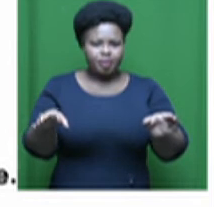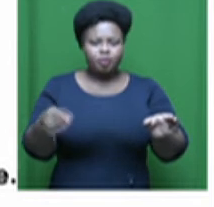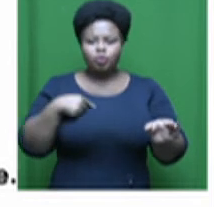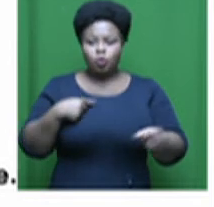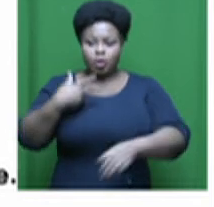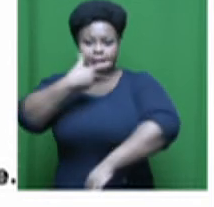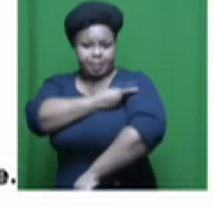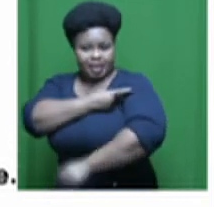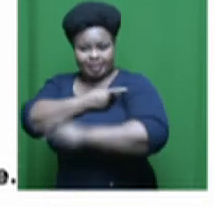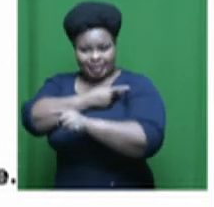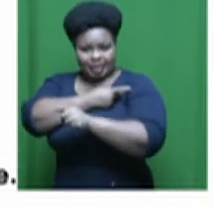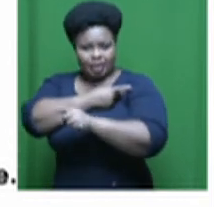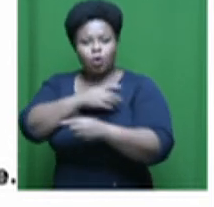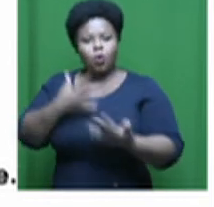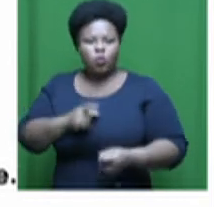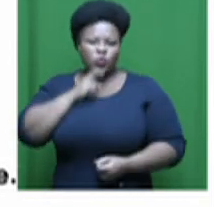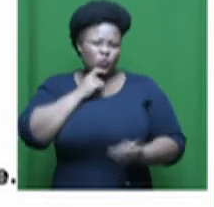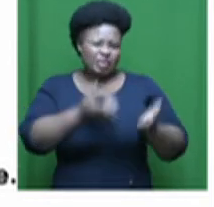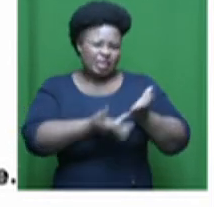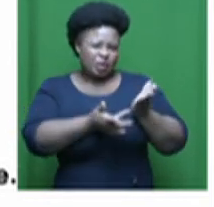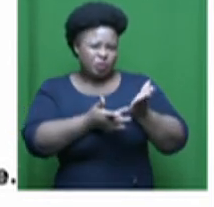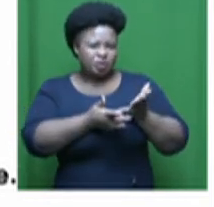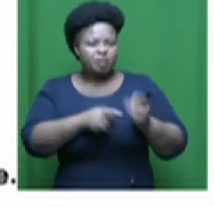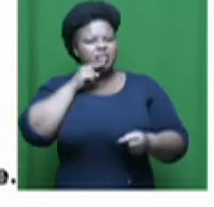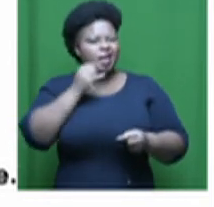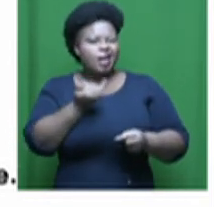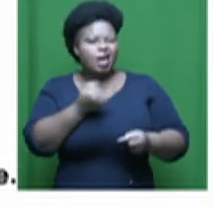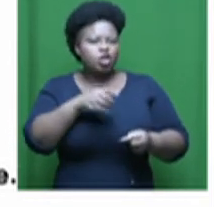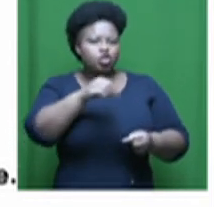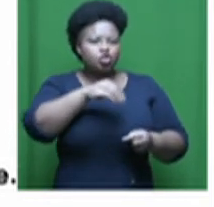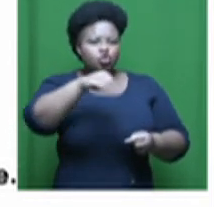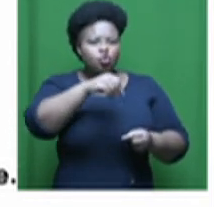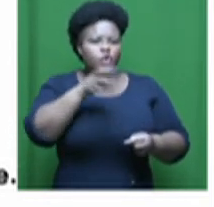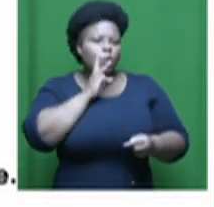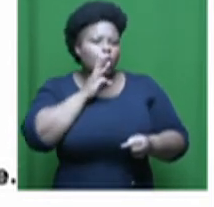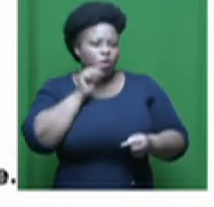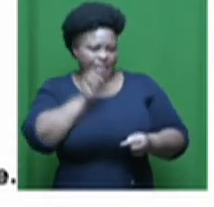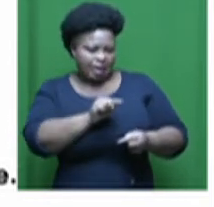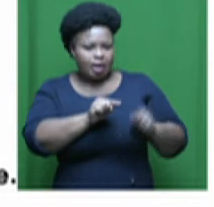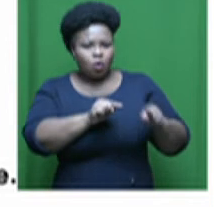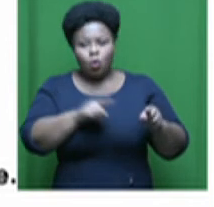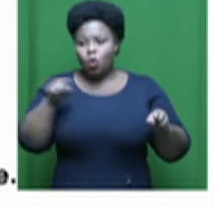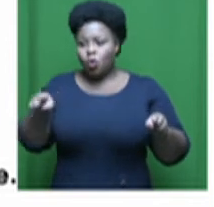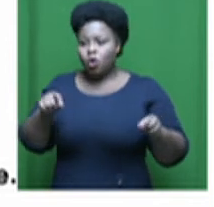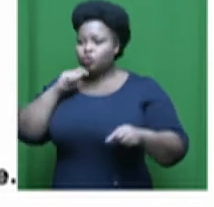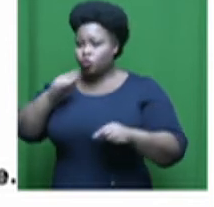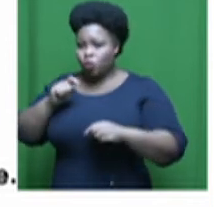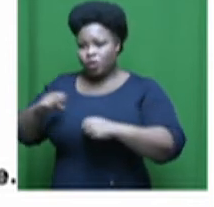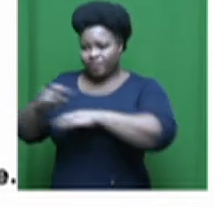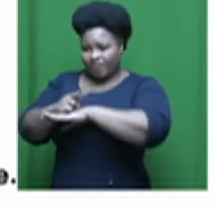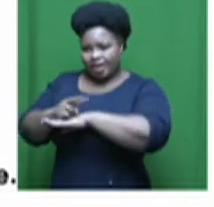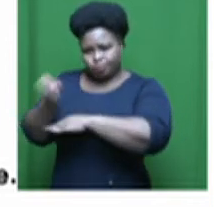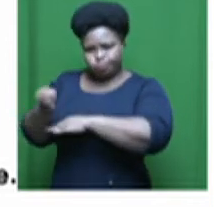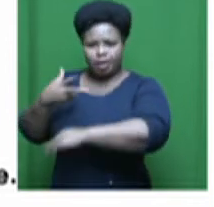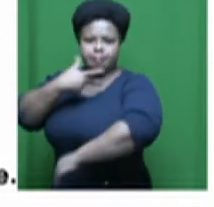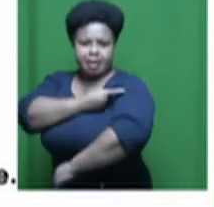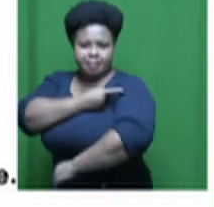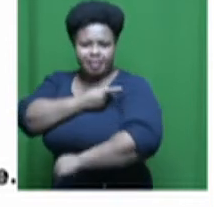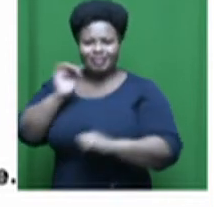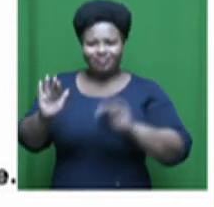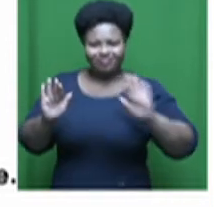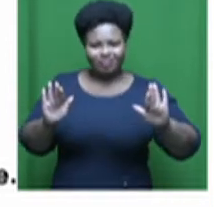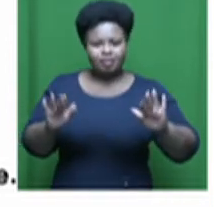substance, which in this particular instance was similar to salt water. And then those individuals will get a repeat dose of the same after about